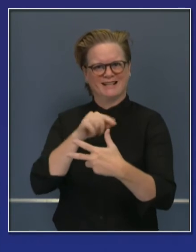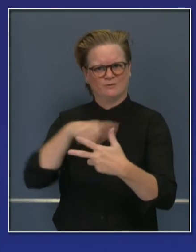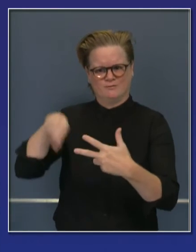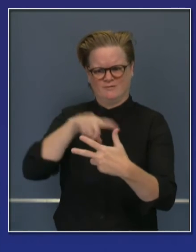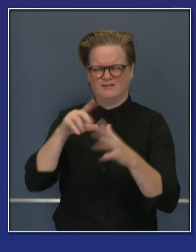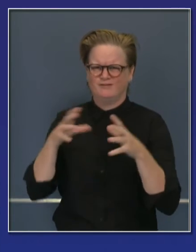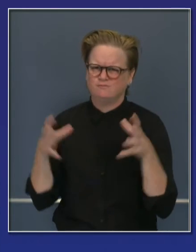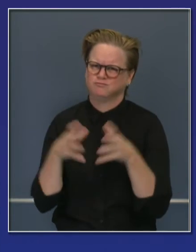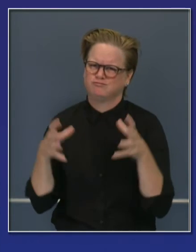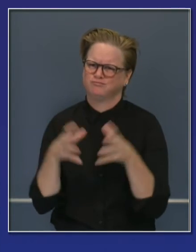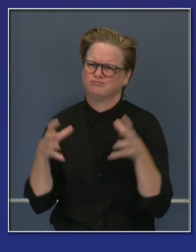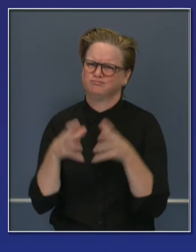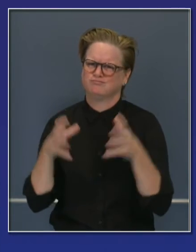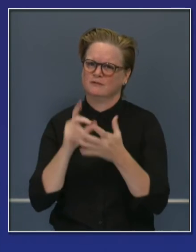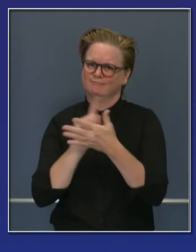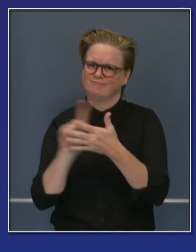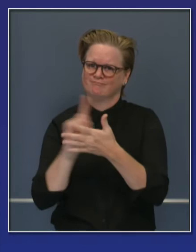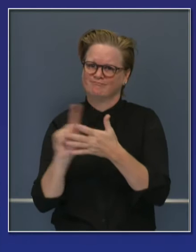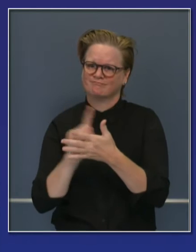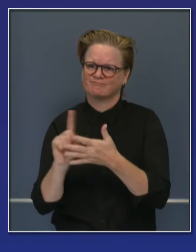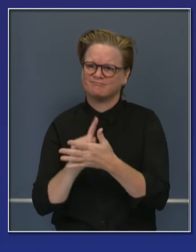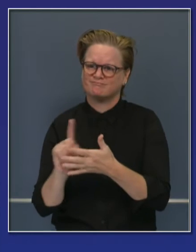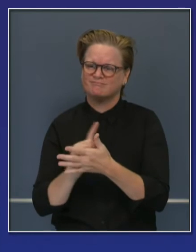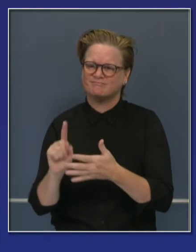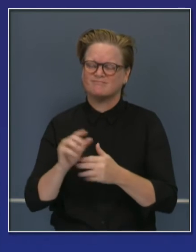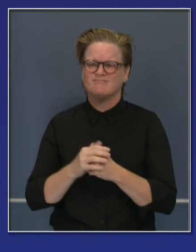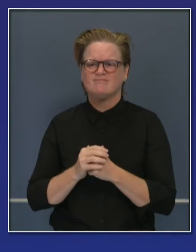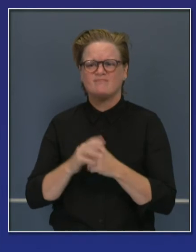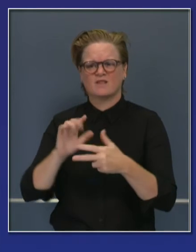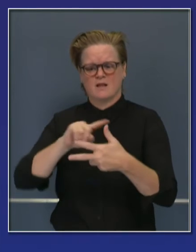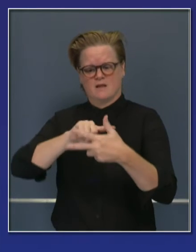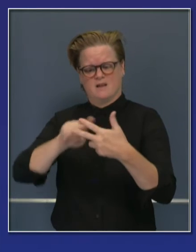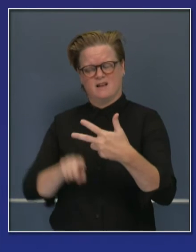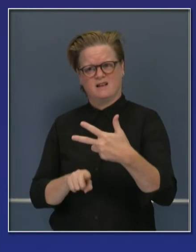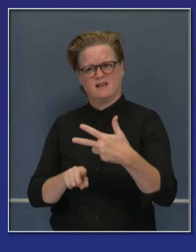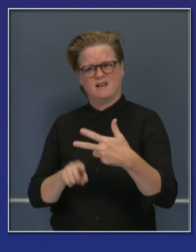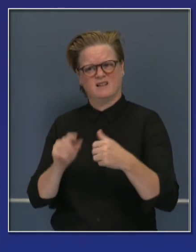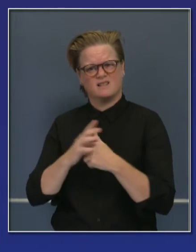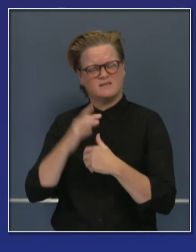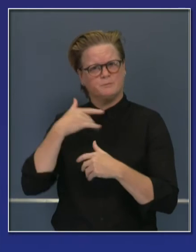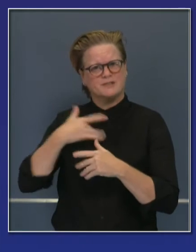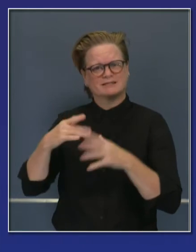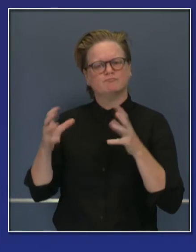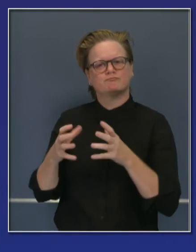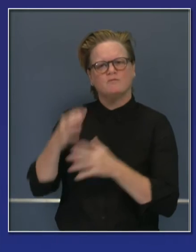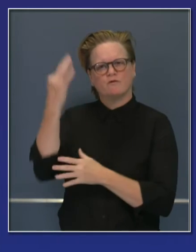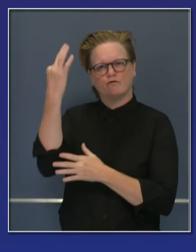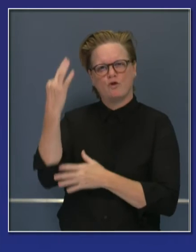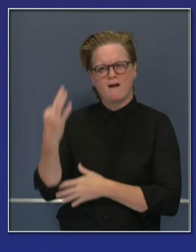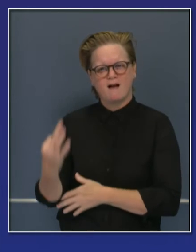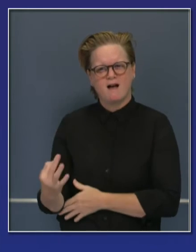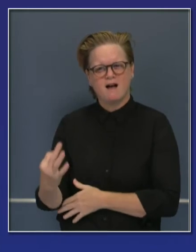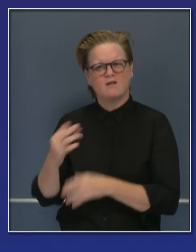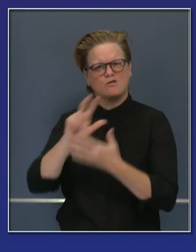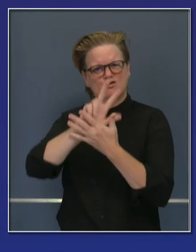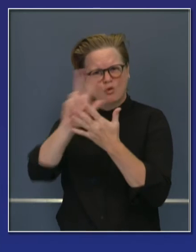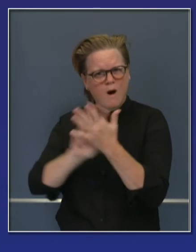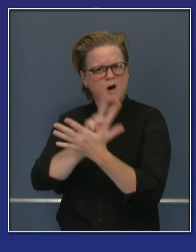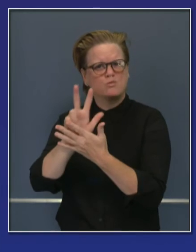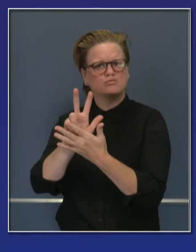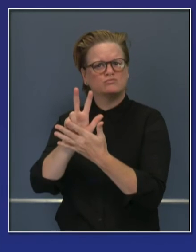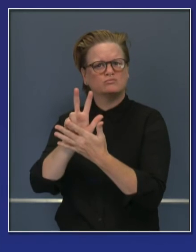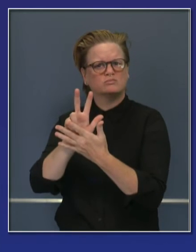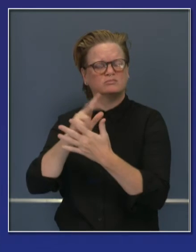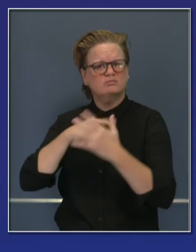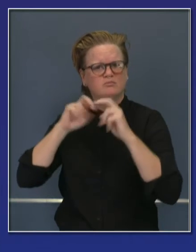over 3+ hours. It's neither here nor there, except to say it's a very dynamic, engaged group. And we have a